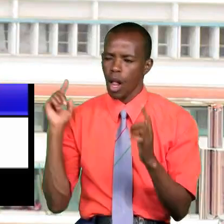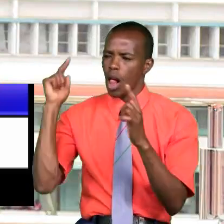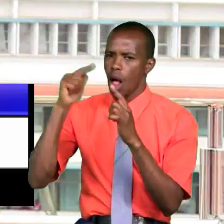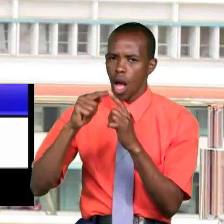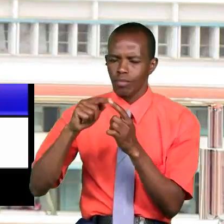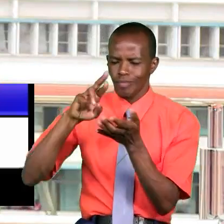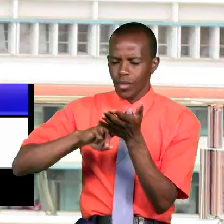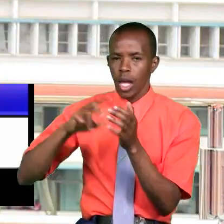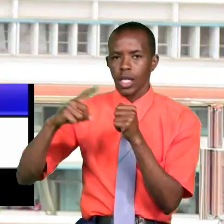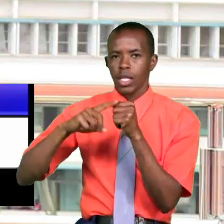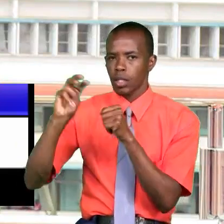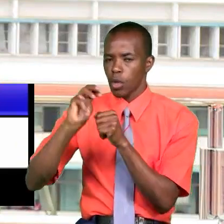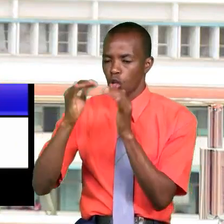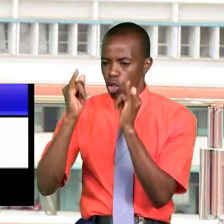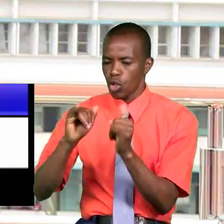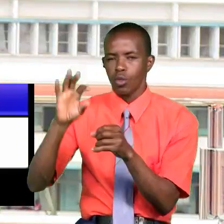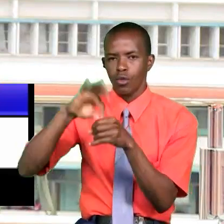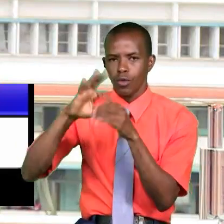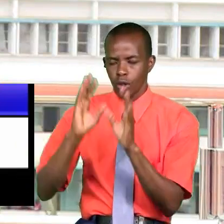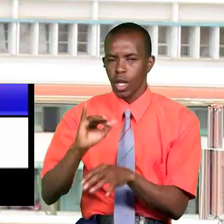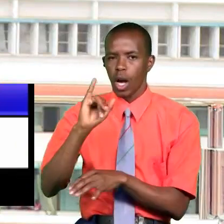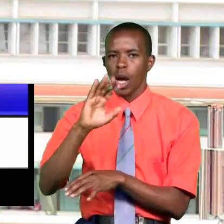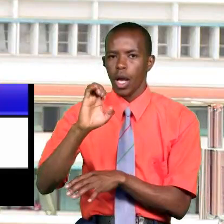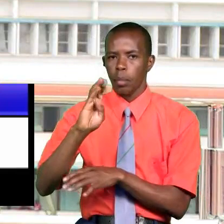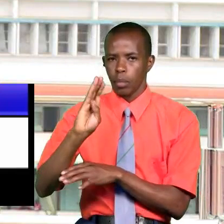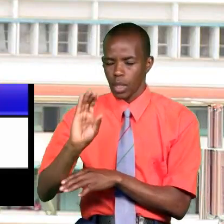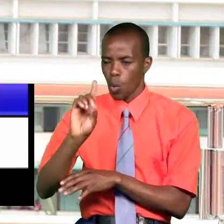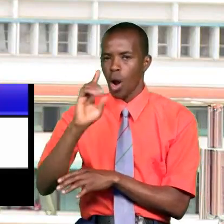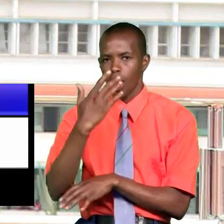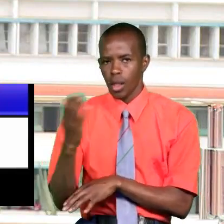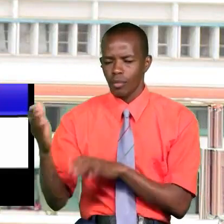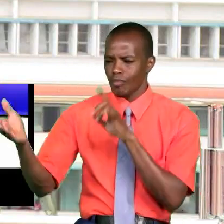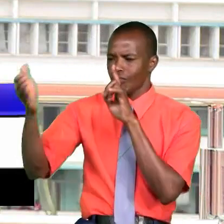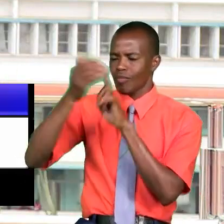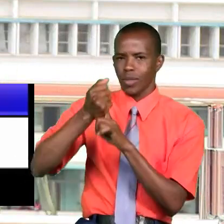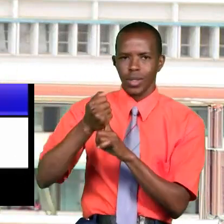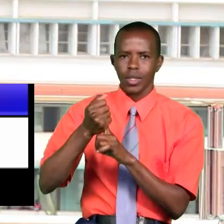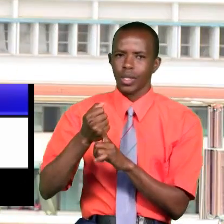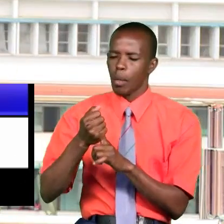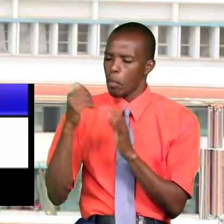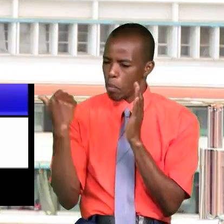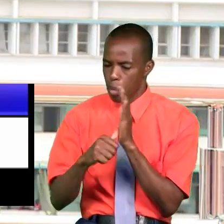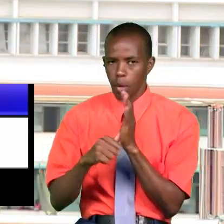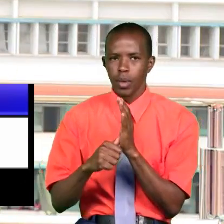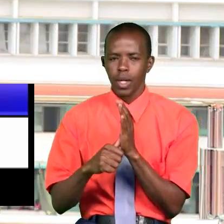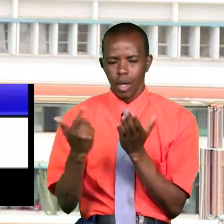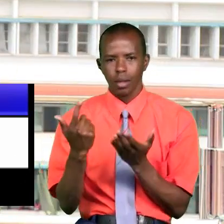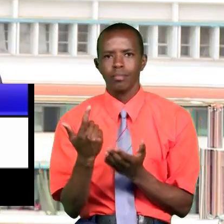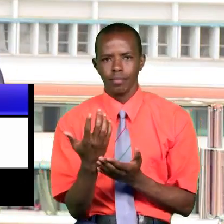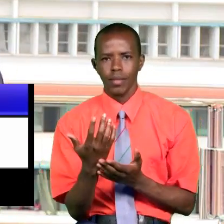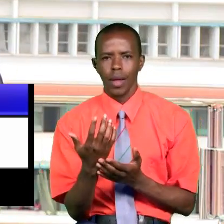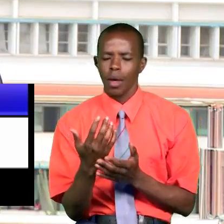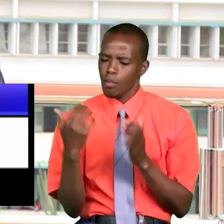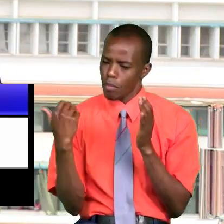of registering 6 million new voters for the IEBC is one thing. Achieving it is another, and this has appeared to be a